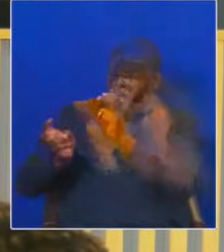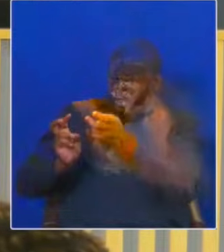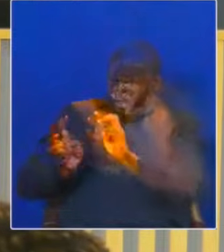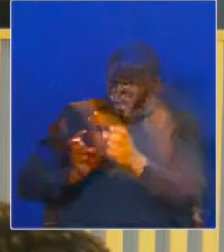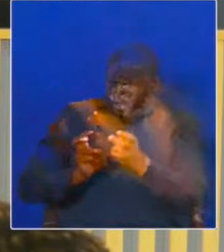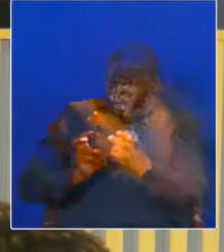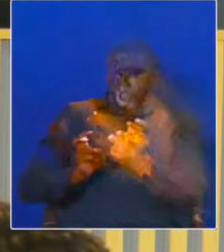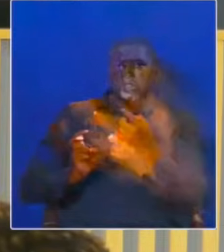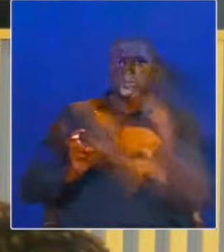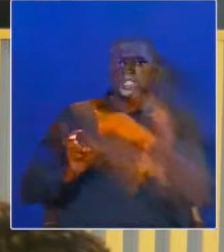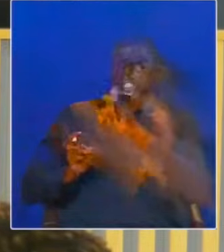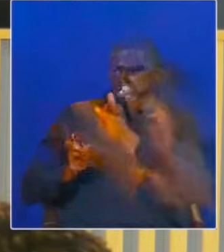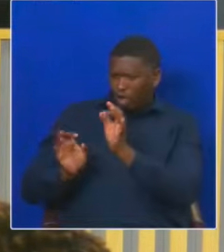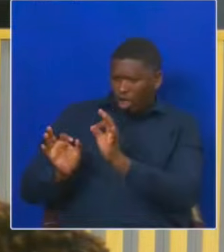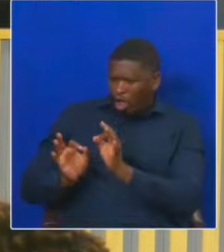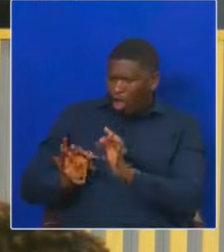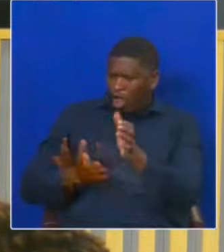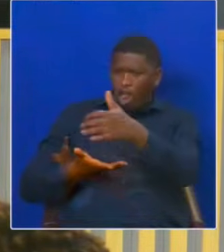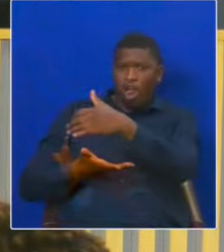returned.